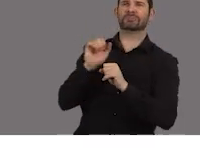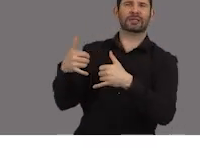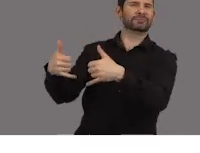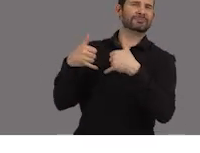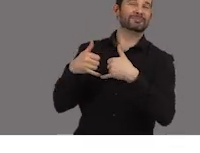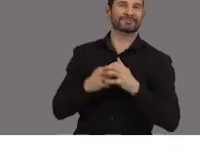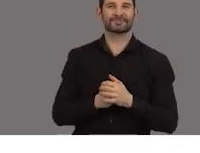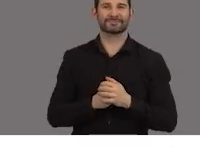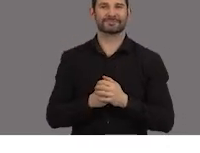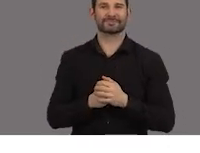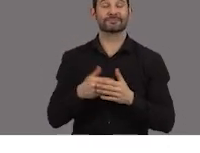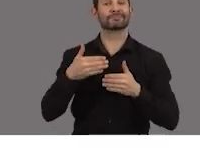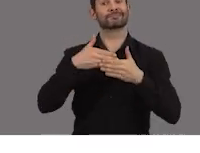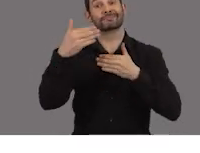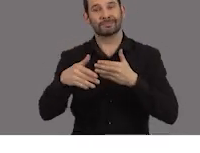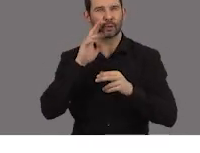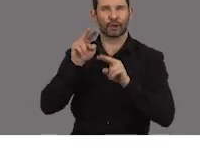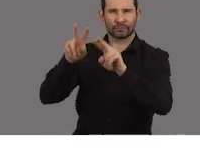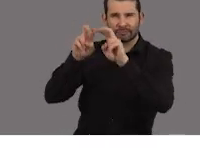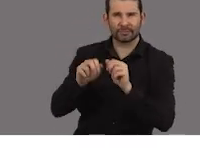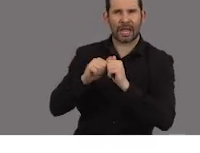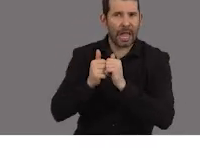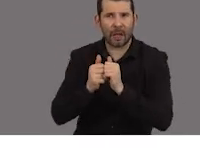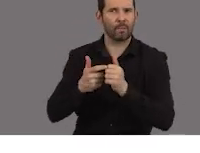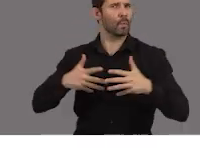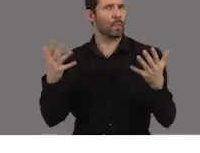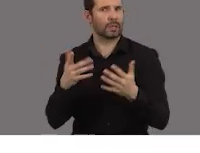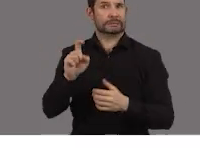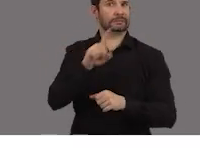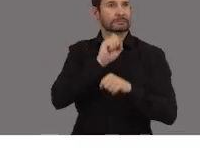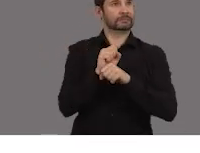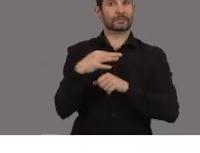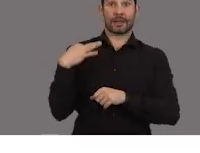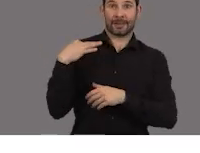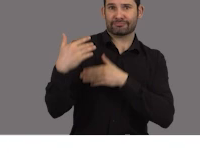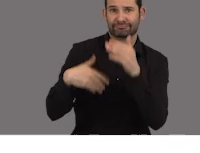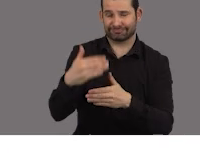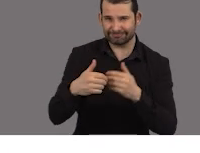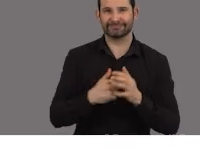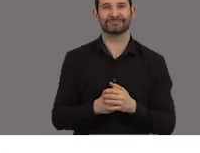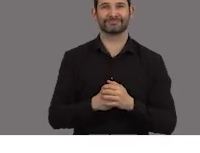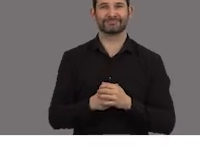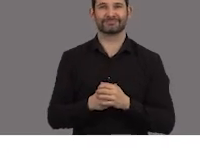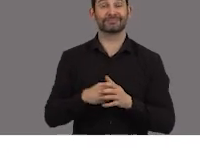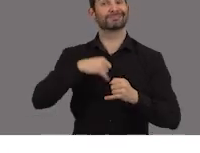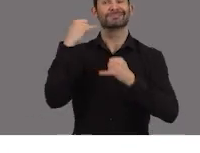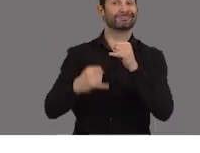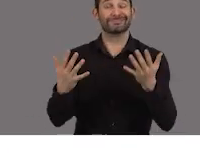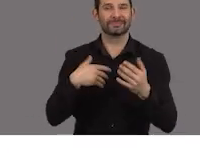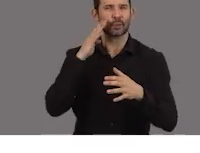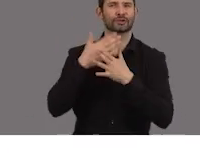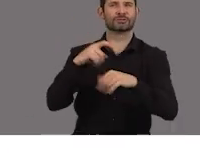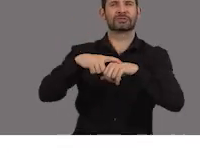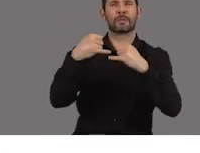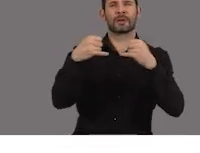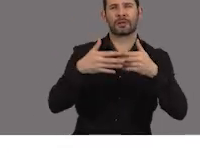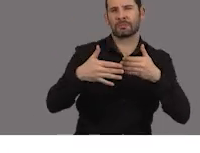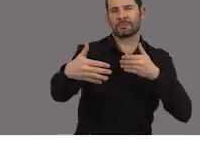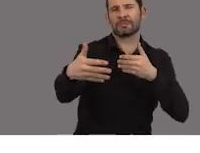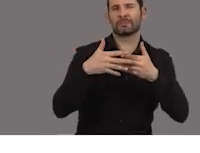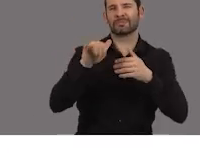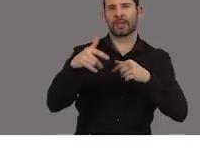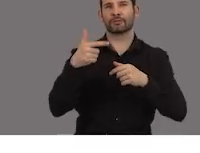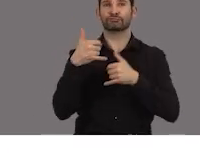receive. Then, we'll look at how and what you'll need to apply. Finally, I'll share timelines on the